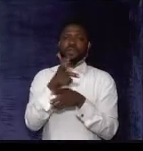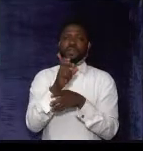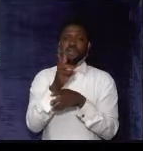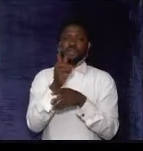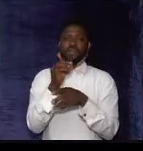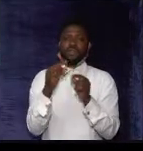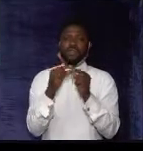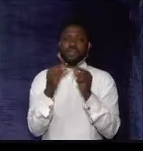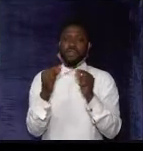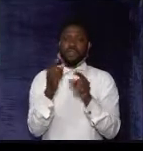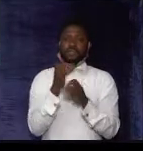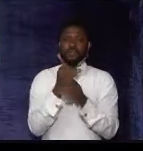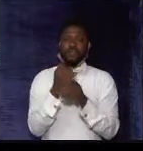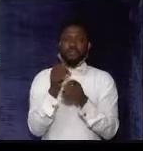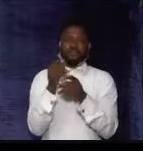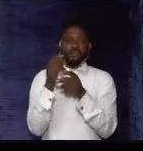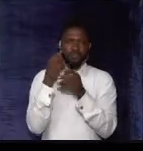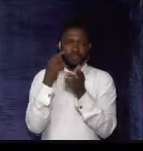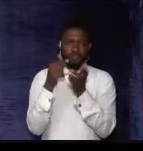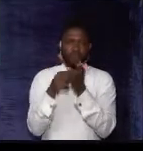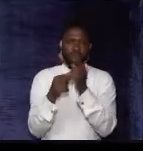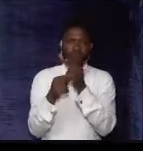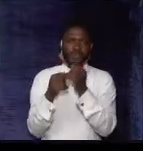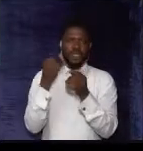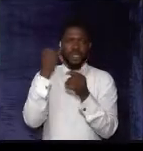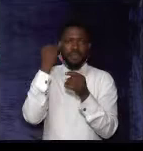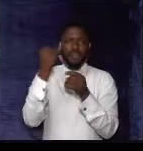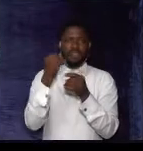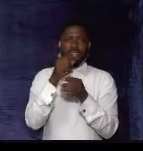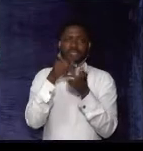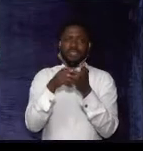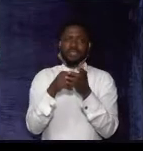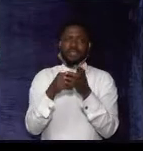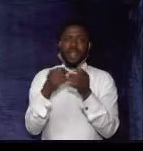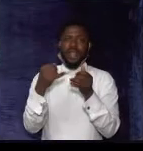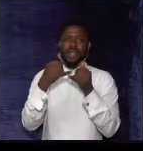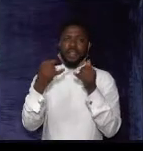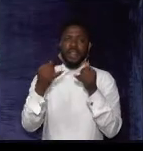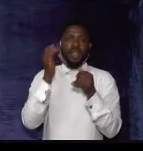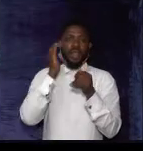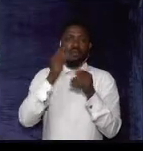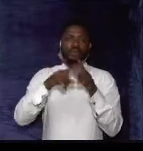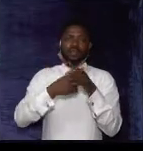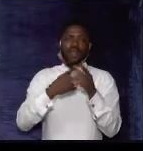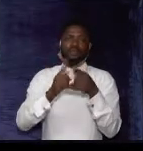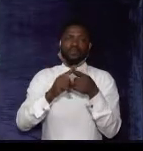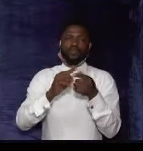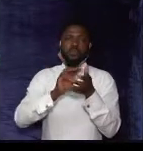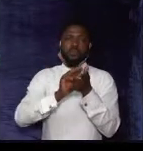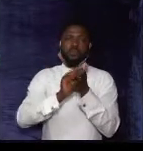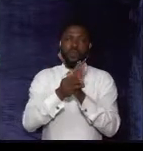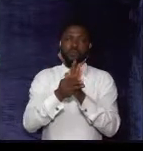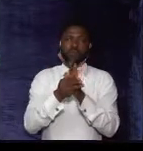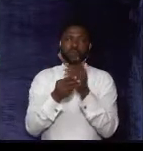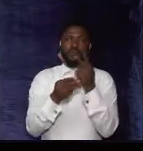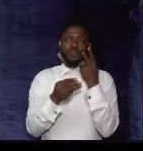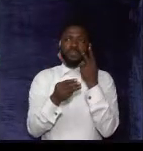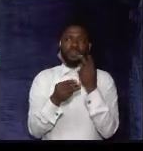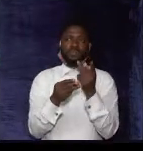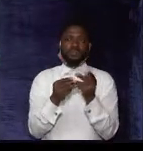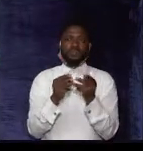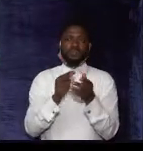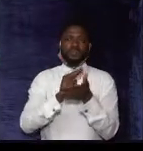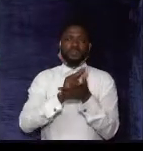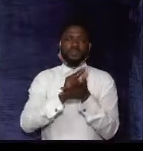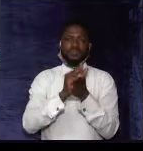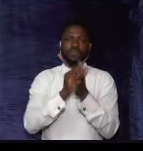360 degrees. I want you to take note of these aspects. Now, imagine this line is going to start moving right now. I'm going to tell it to move. It will move. So